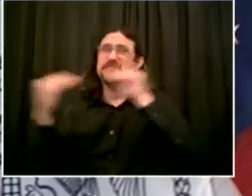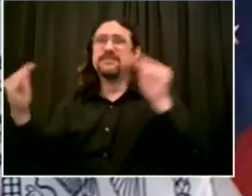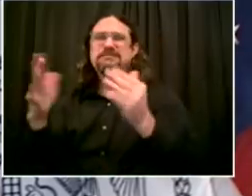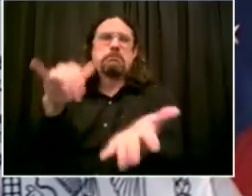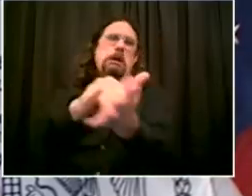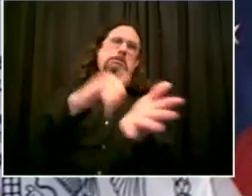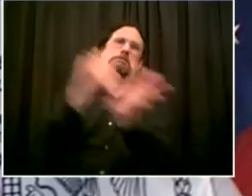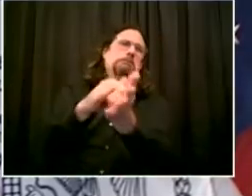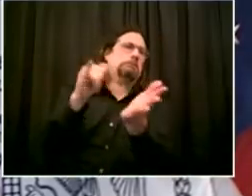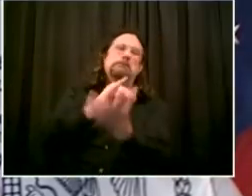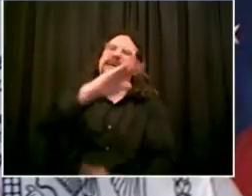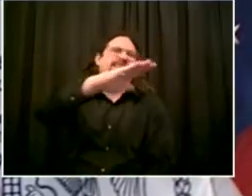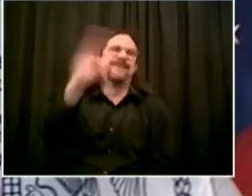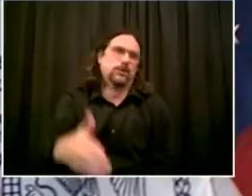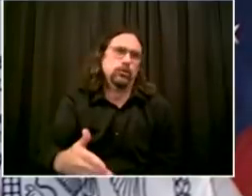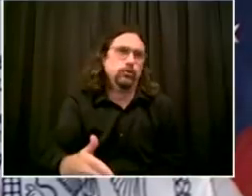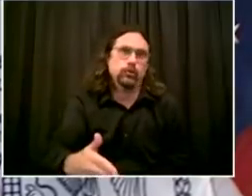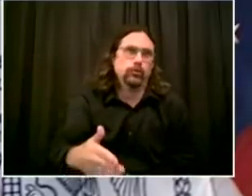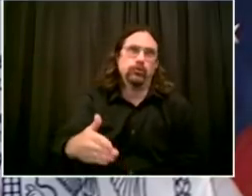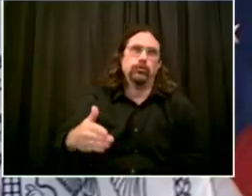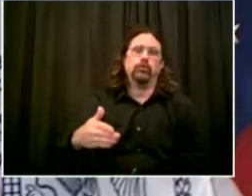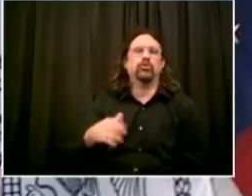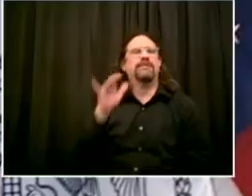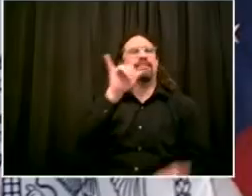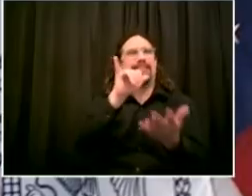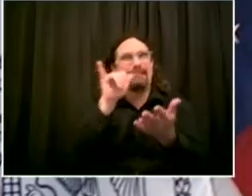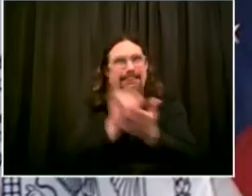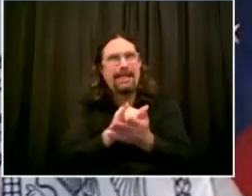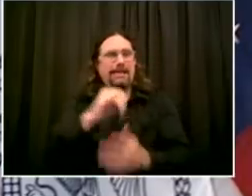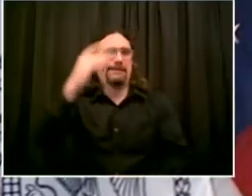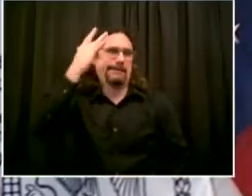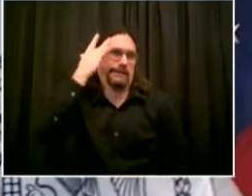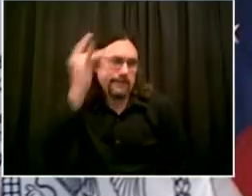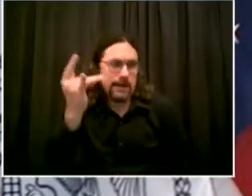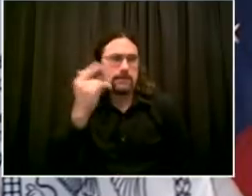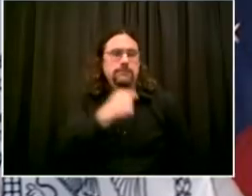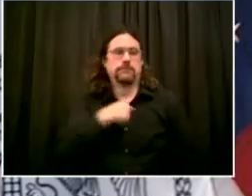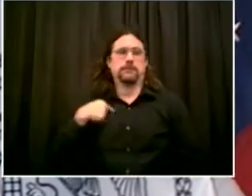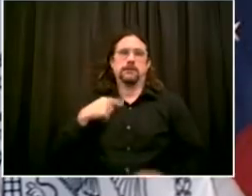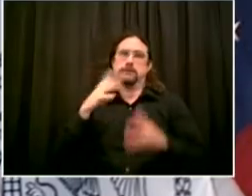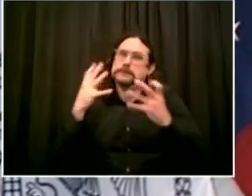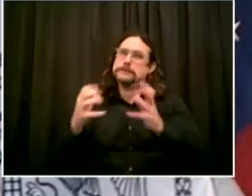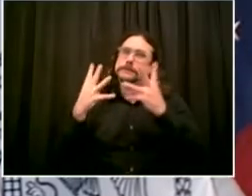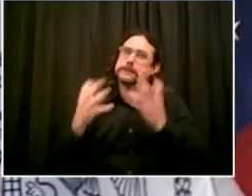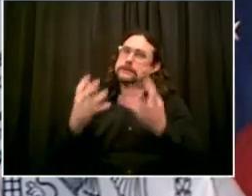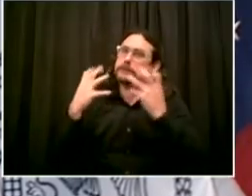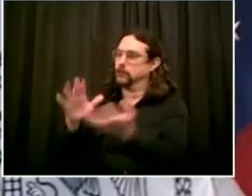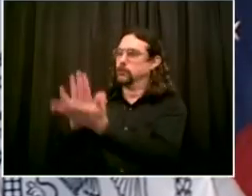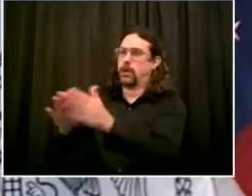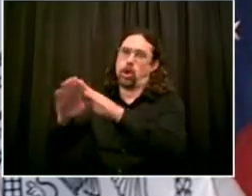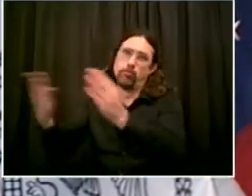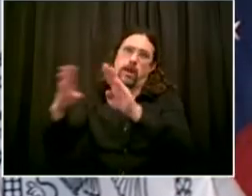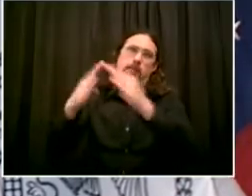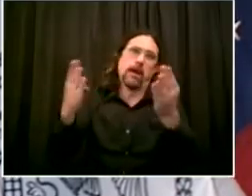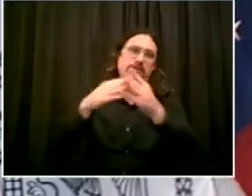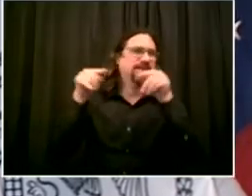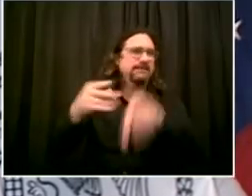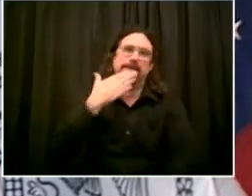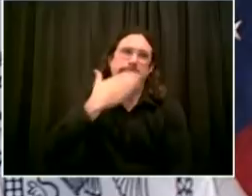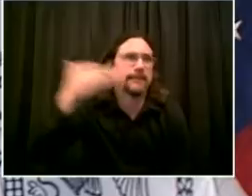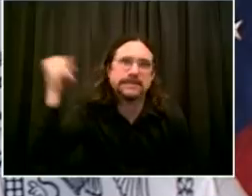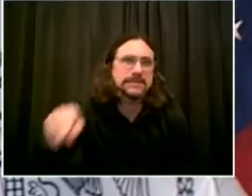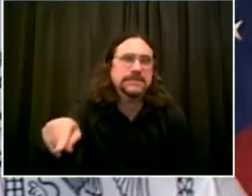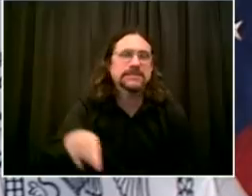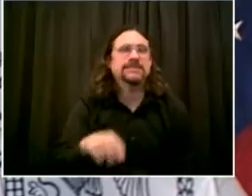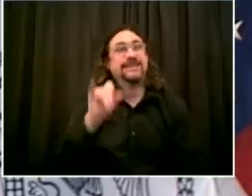have fought back over these last months. Now we have a new challenge today, a storm coming. Hopefully, what the Weather Service has told us is true,